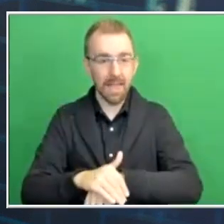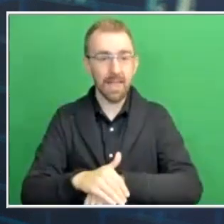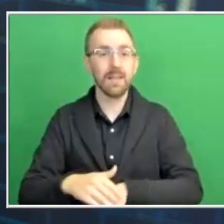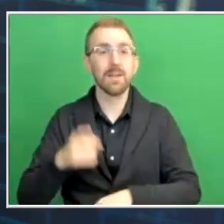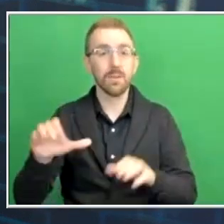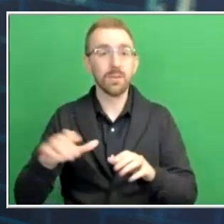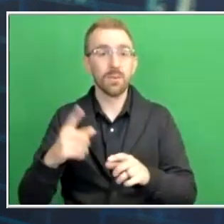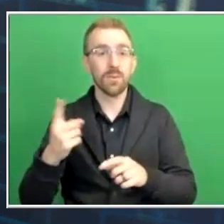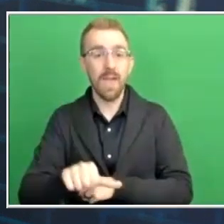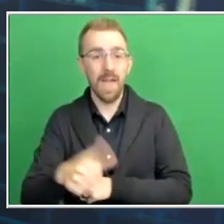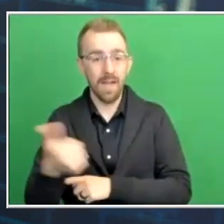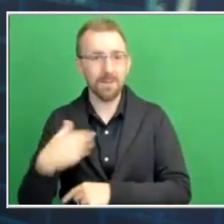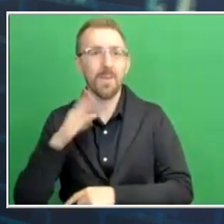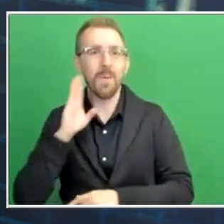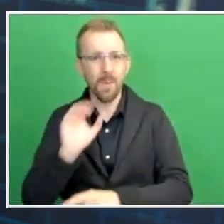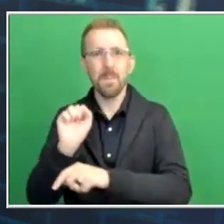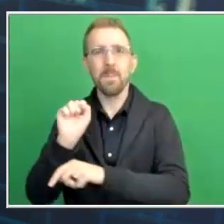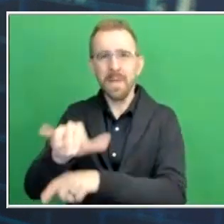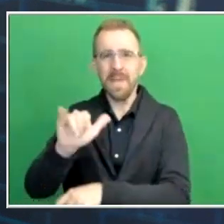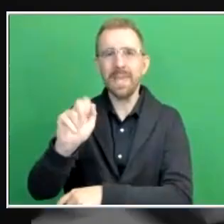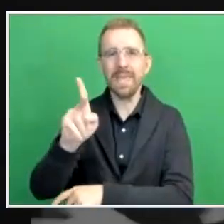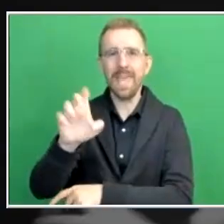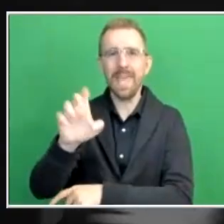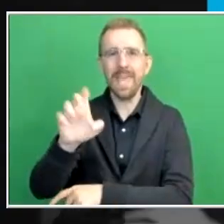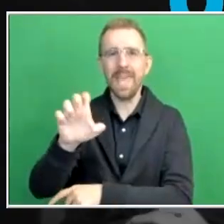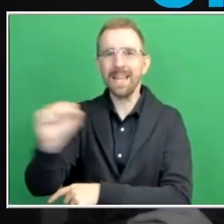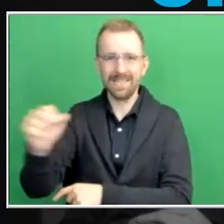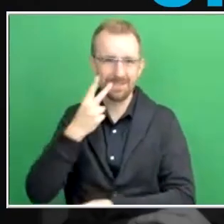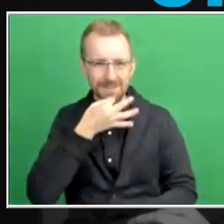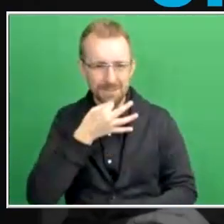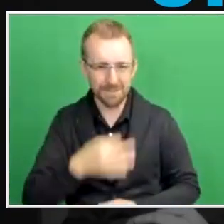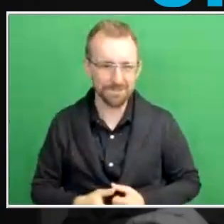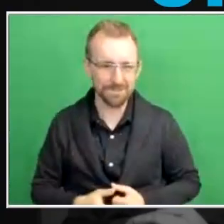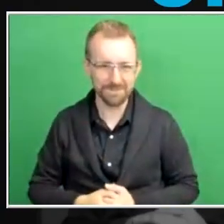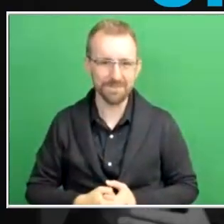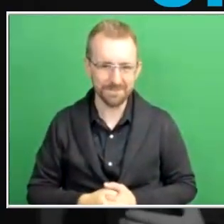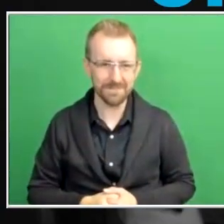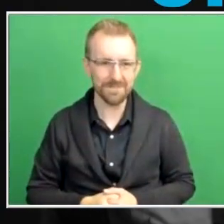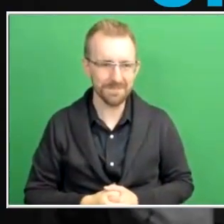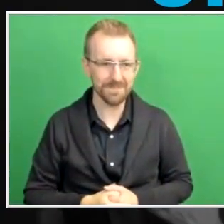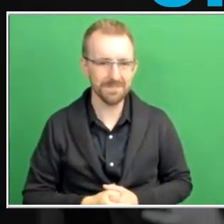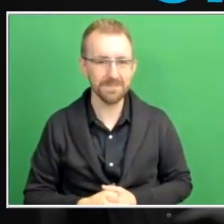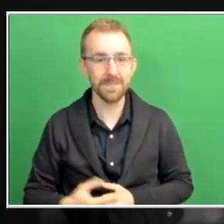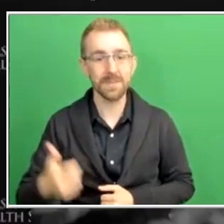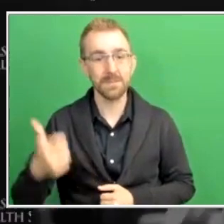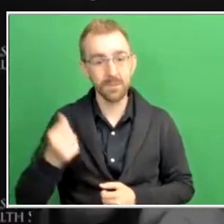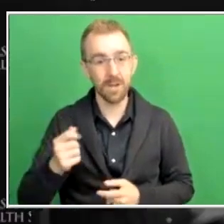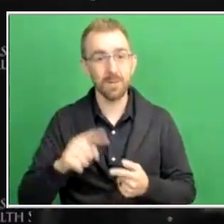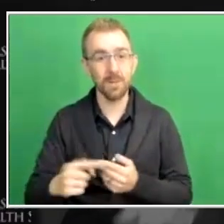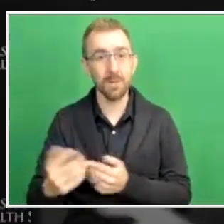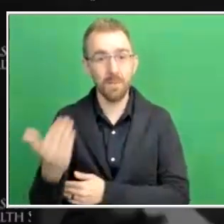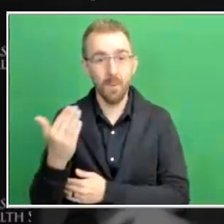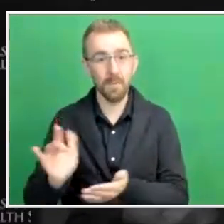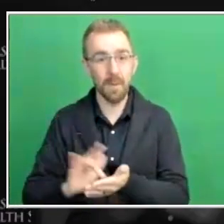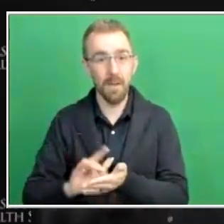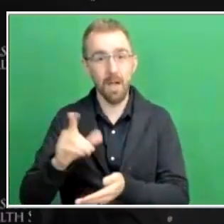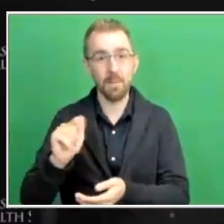else. We're going to beat the Yankees. We'll see you soon. Subscribe to our Morning Medical Update and Open